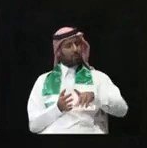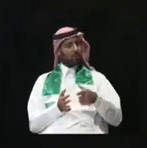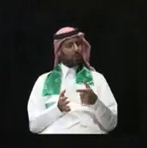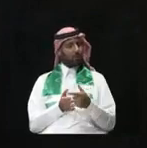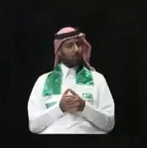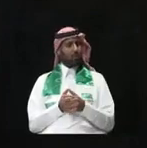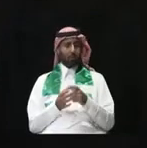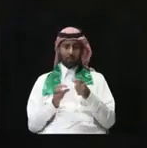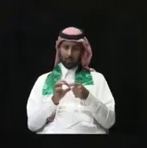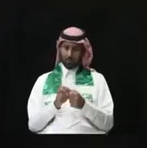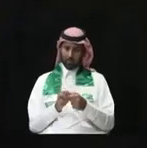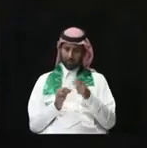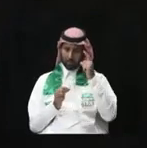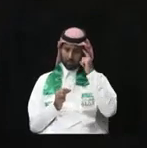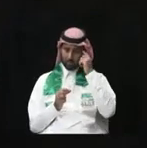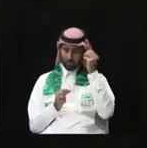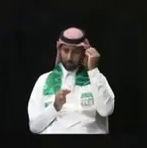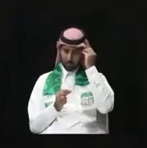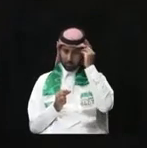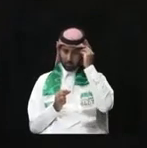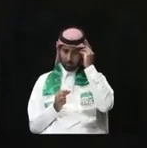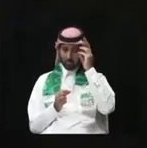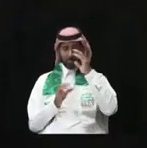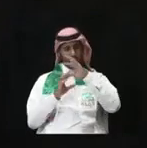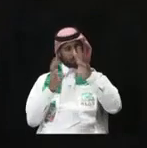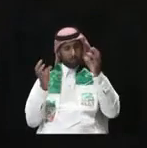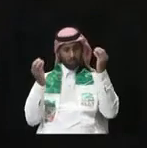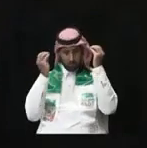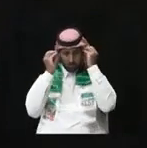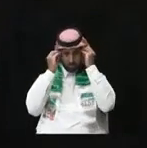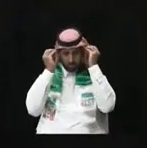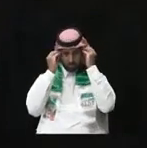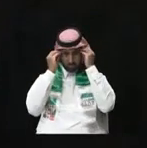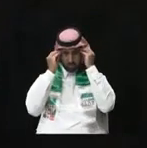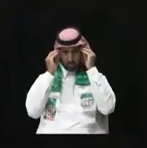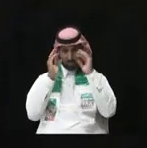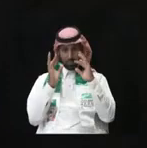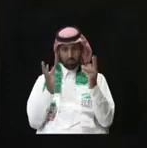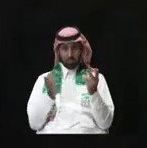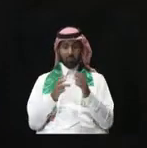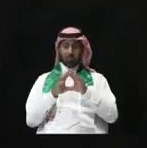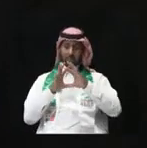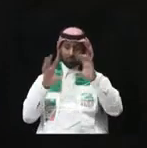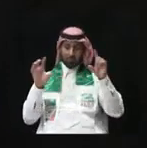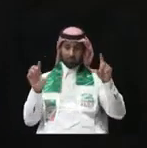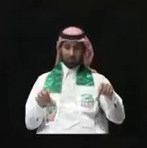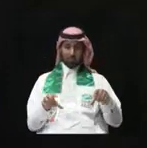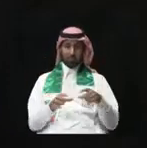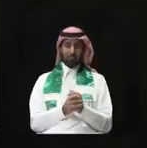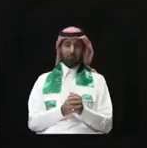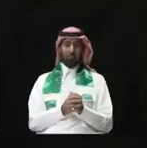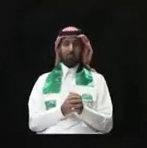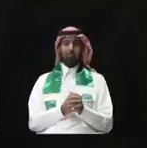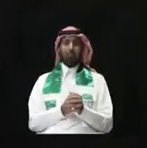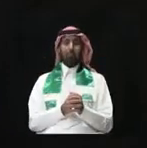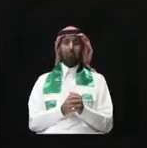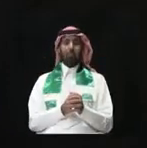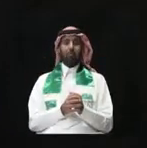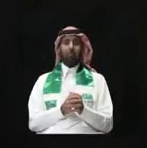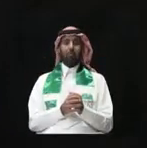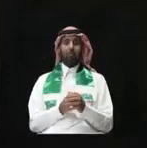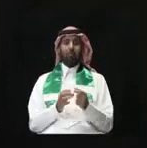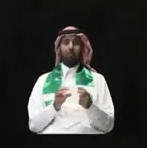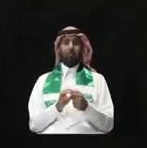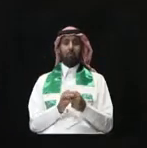for communication, education, and information if we're speaking about the side of the internet? For